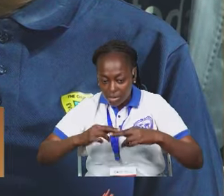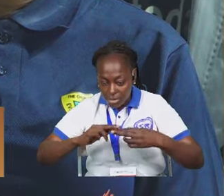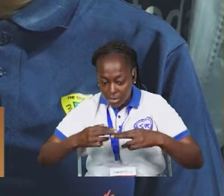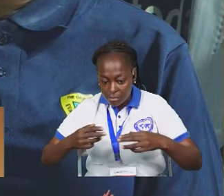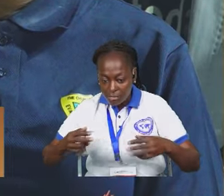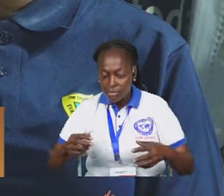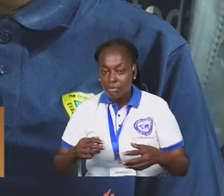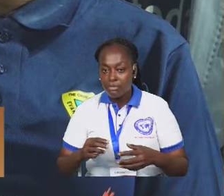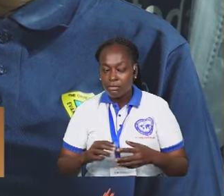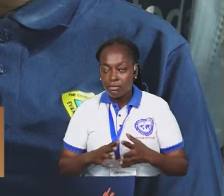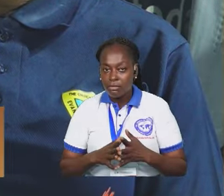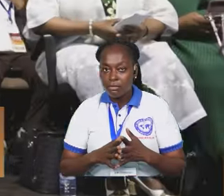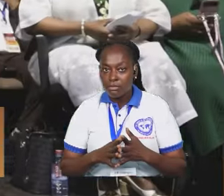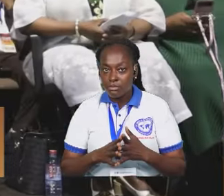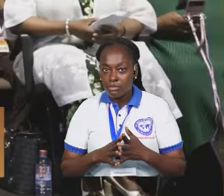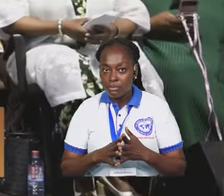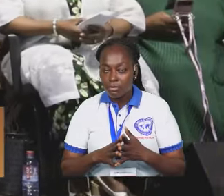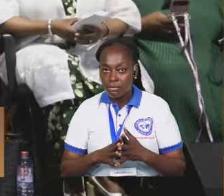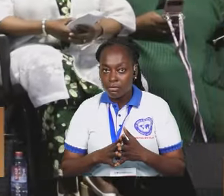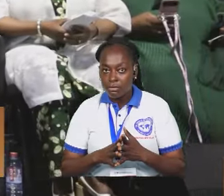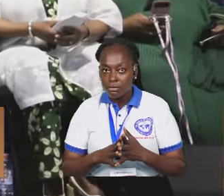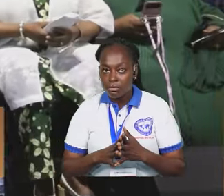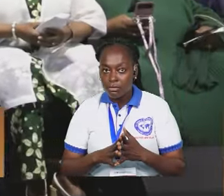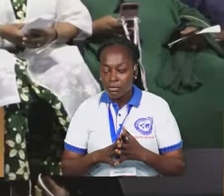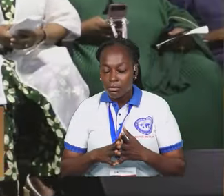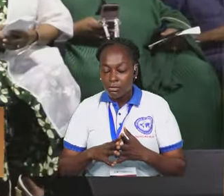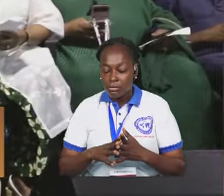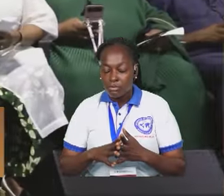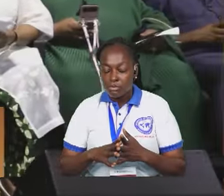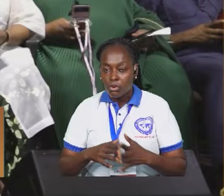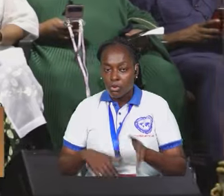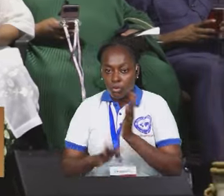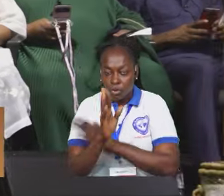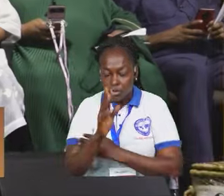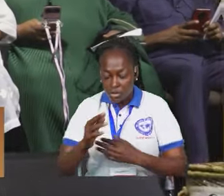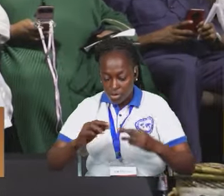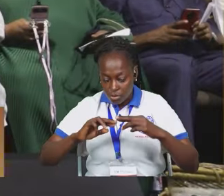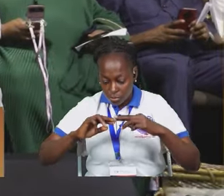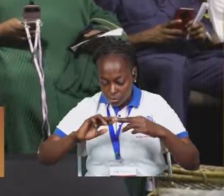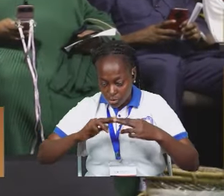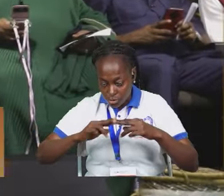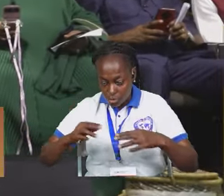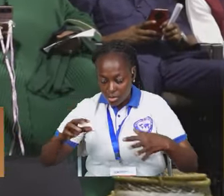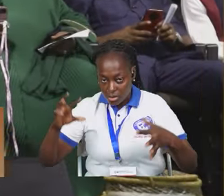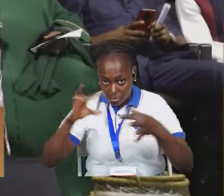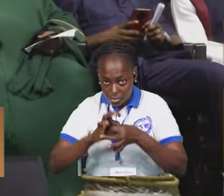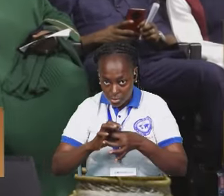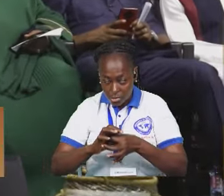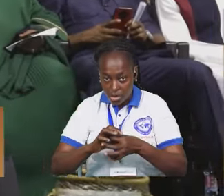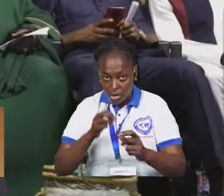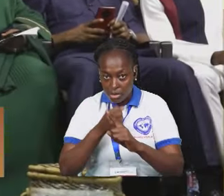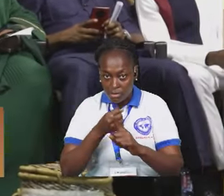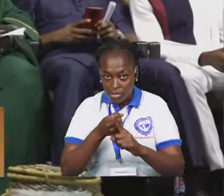And today, because God is reconciling us to himself, I want you to understand why he's doing